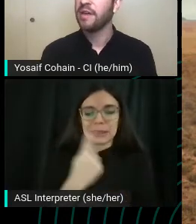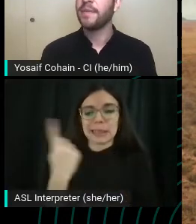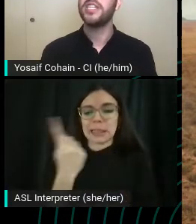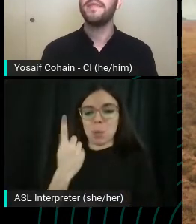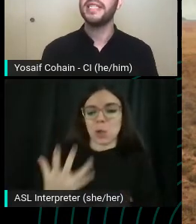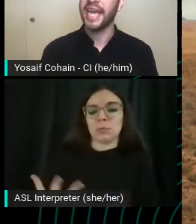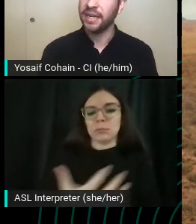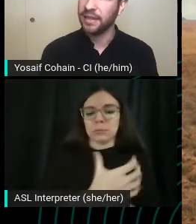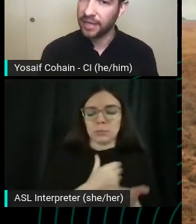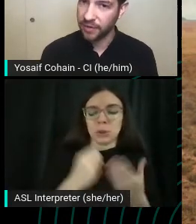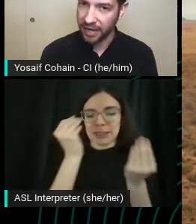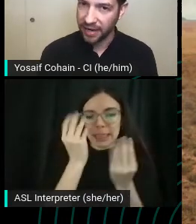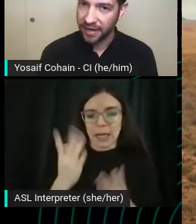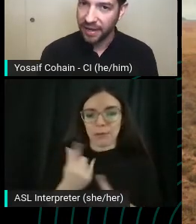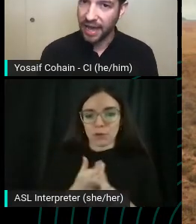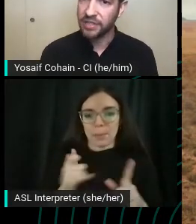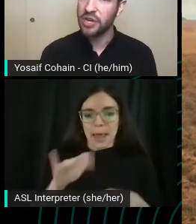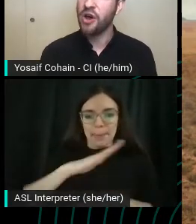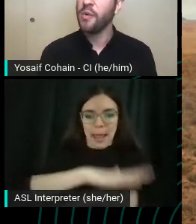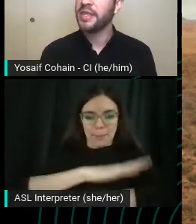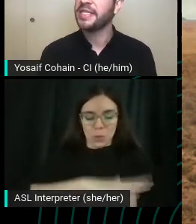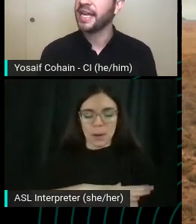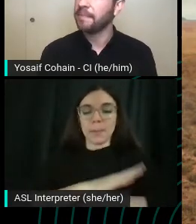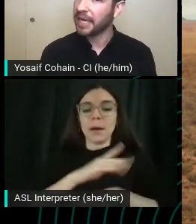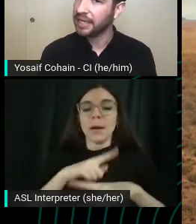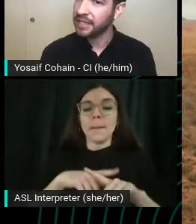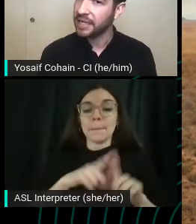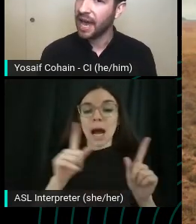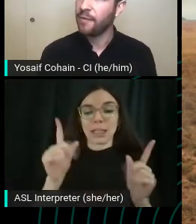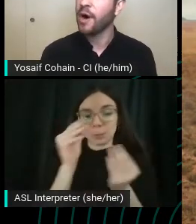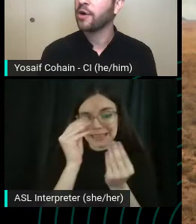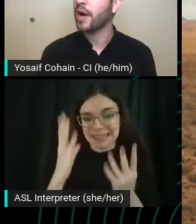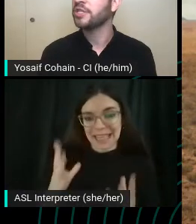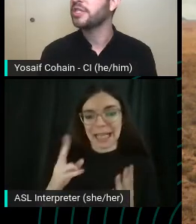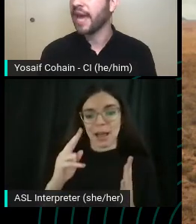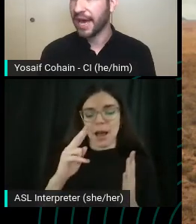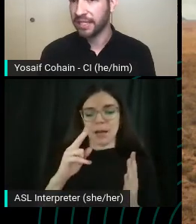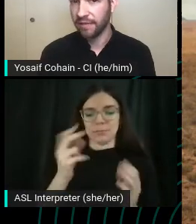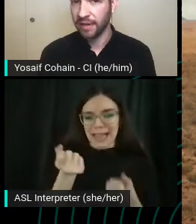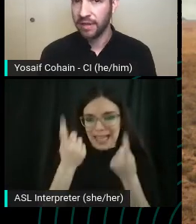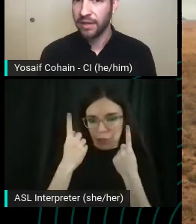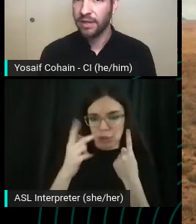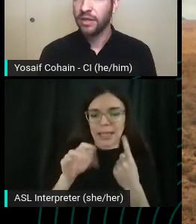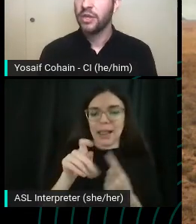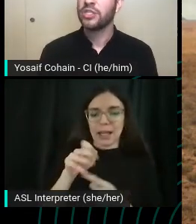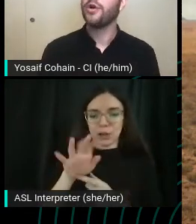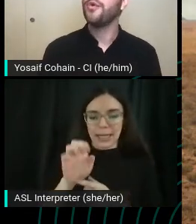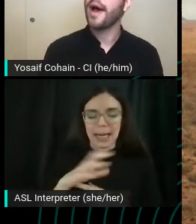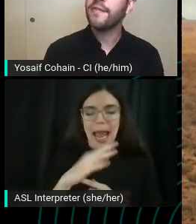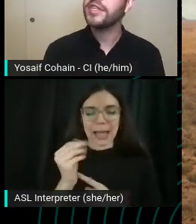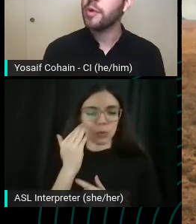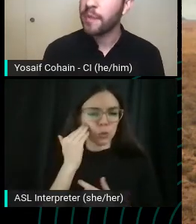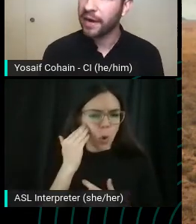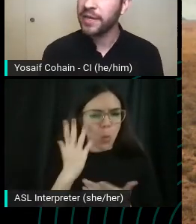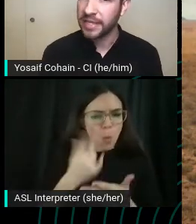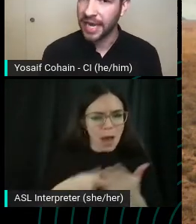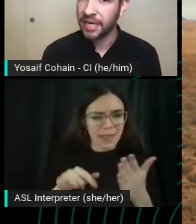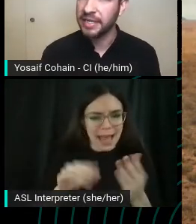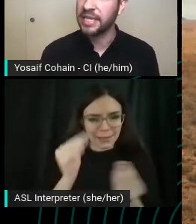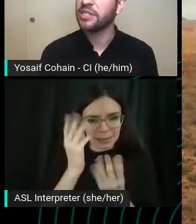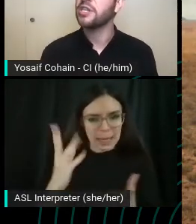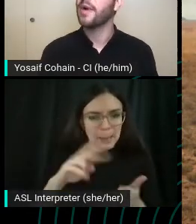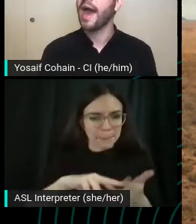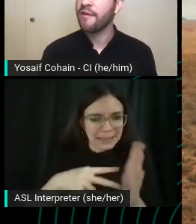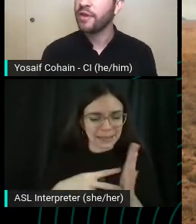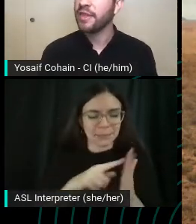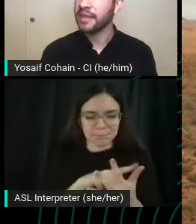platform, but to be data literate and to know what the data means and what questions to ask of it. So whoever is preparing the data